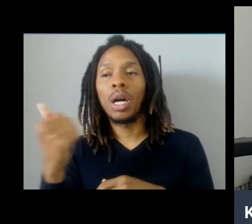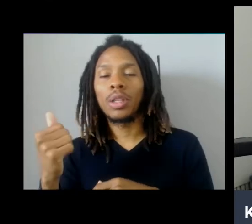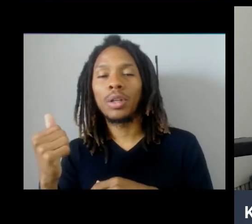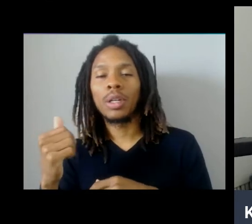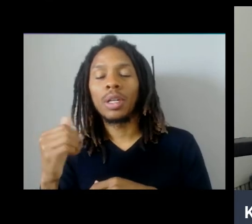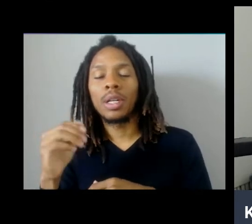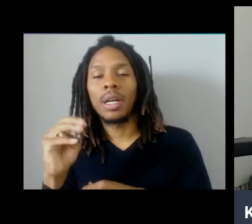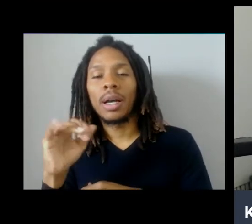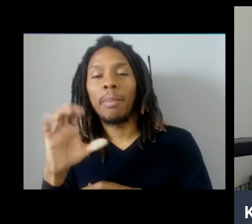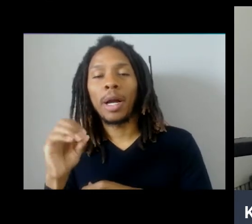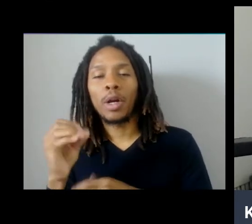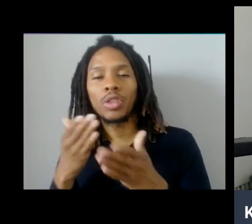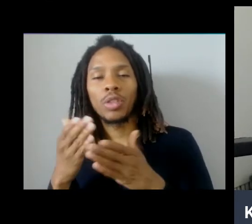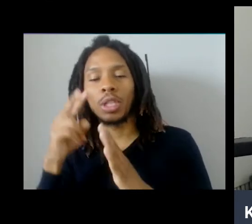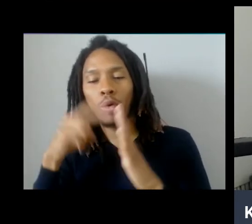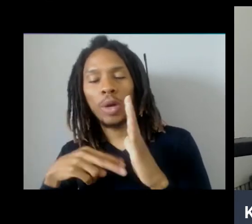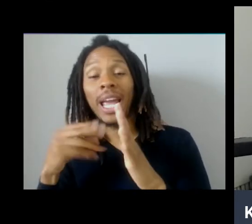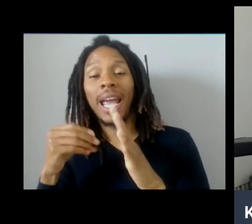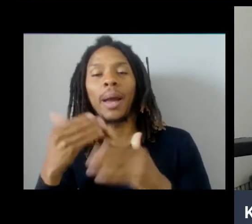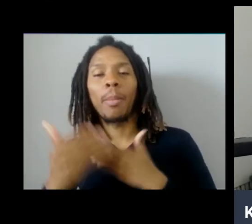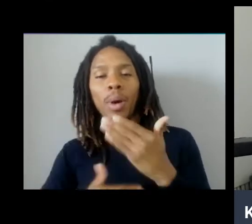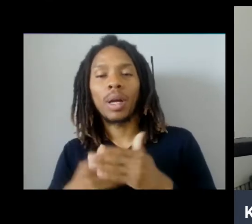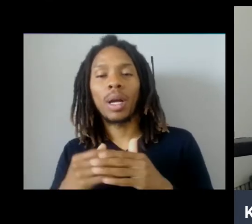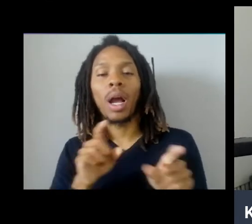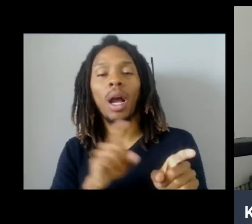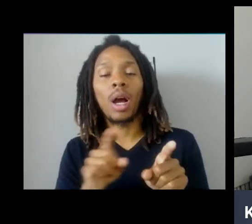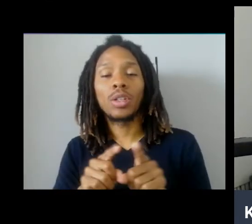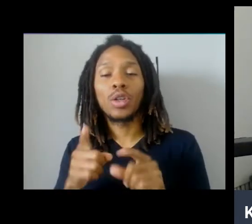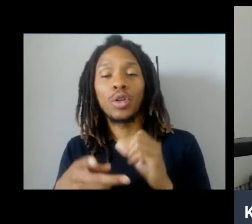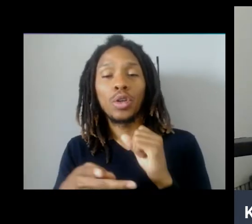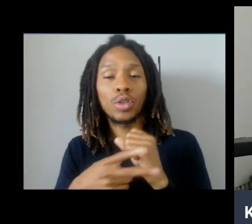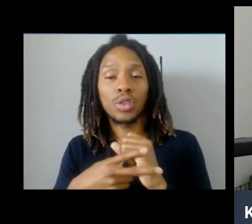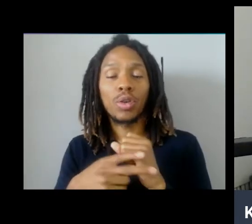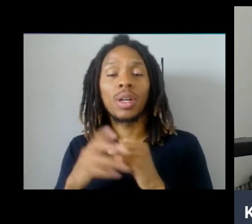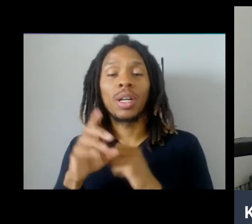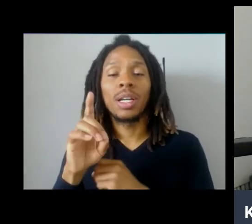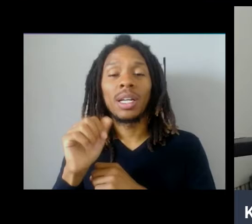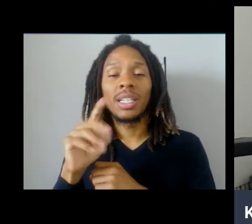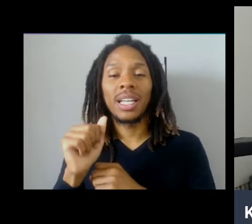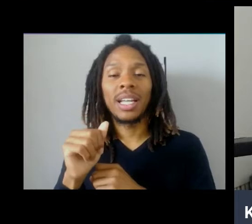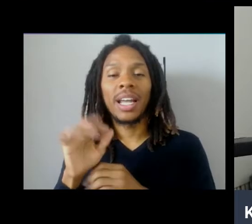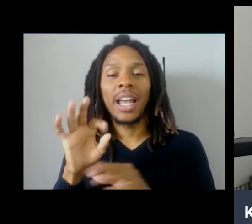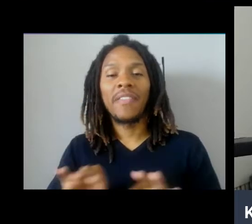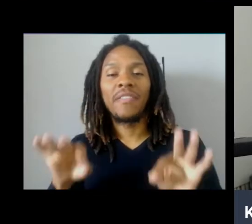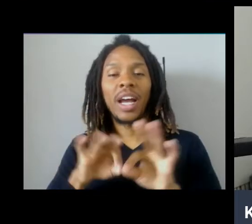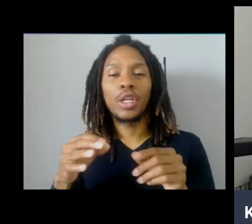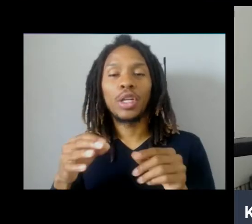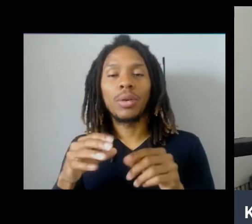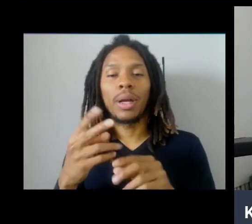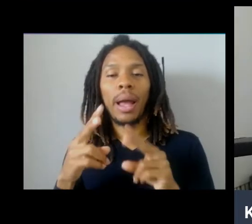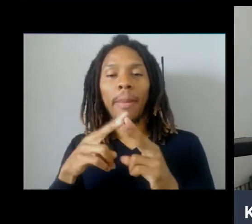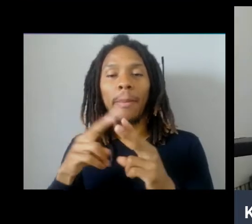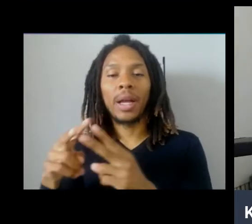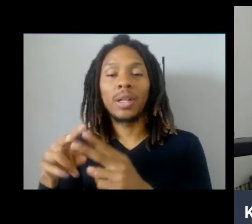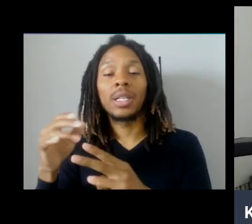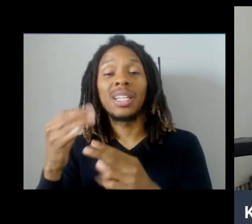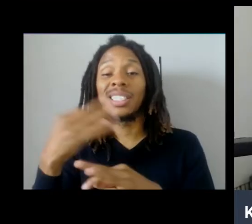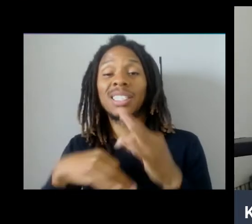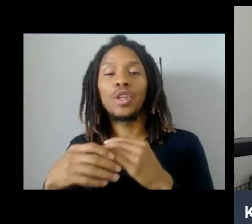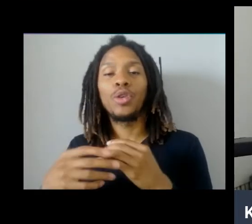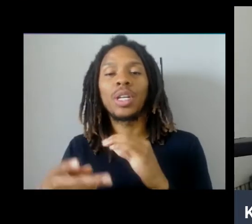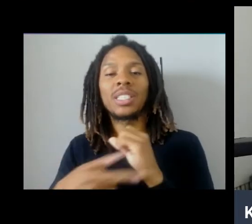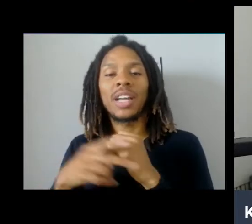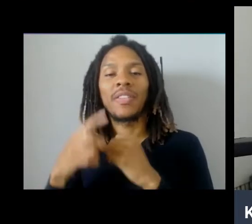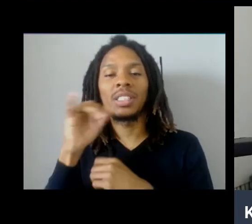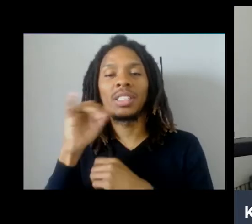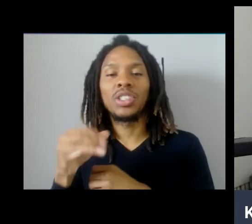Now, in all of this, you can store data as key value pairs. Instead, now you can store data as JSON documents, right? And as I said, JSON